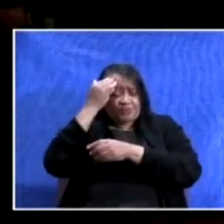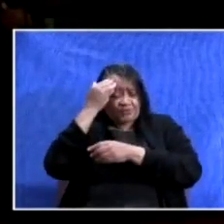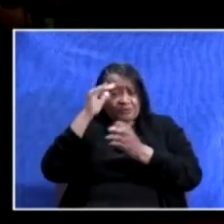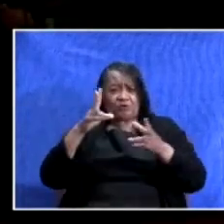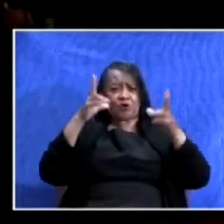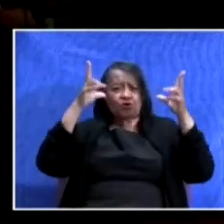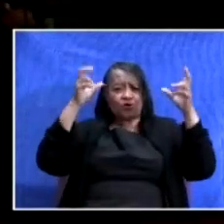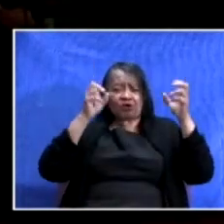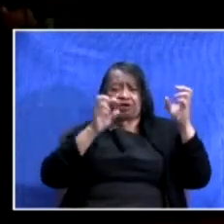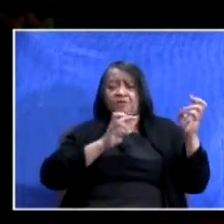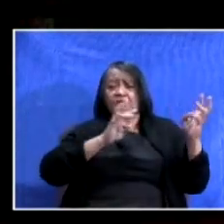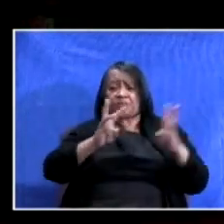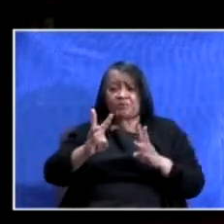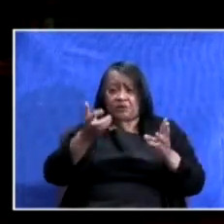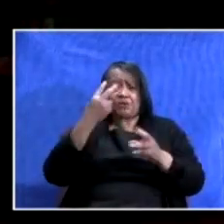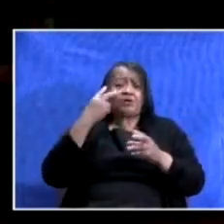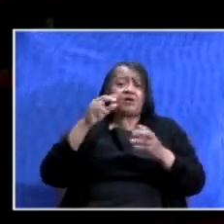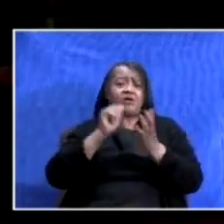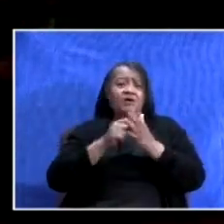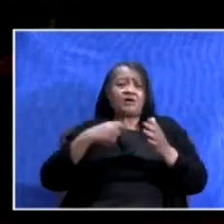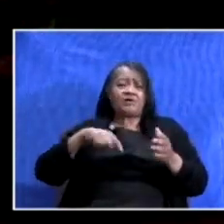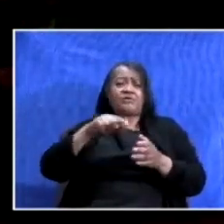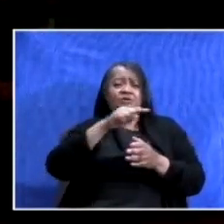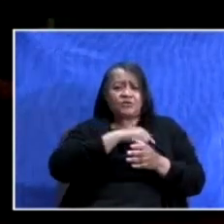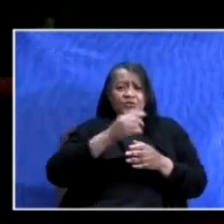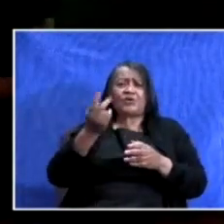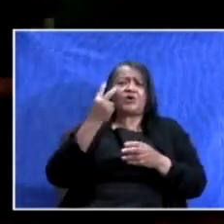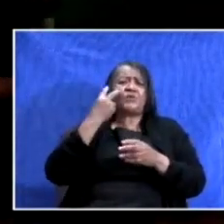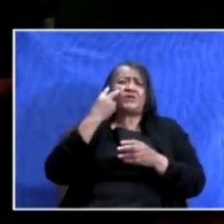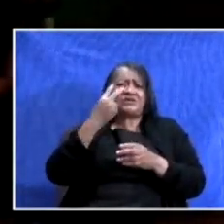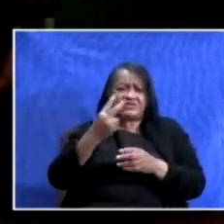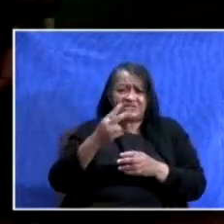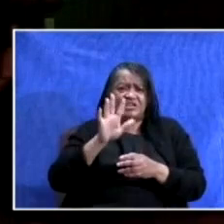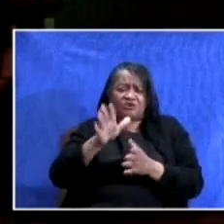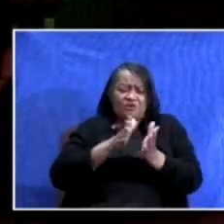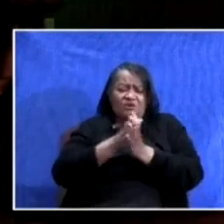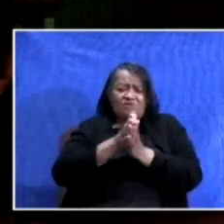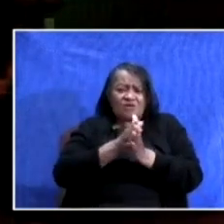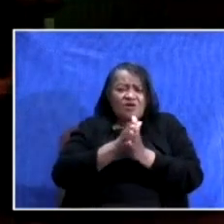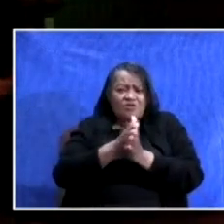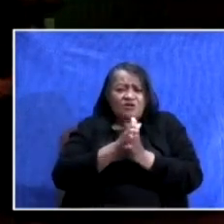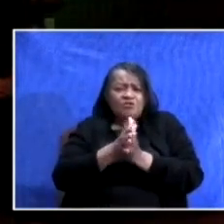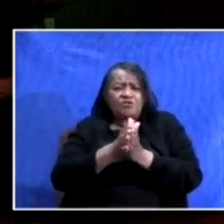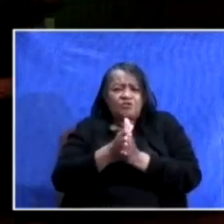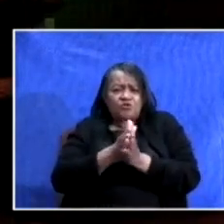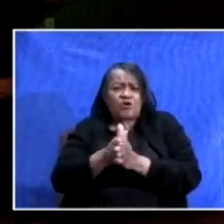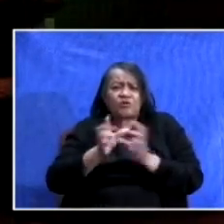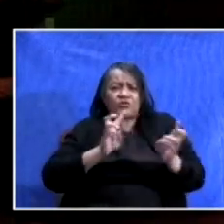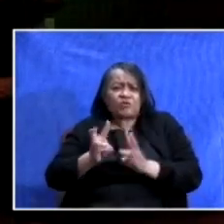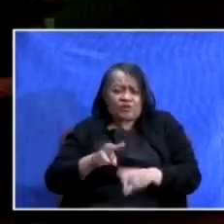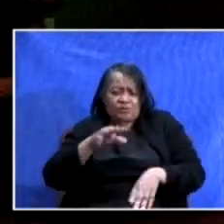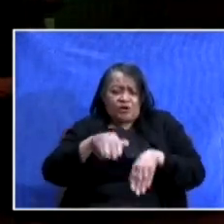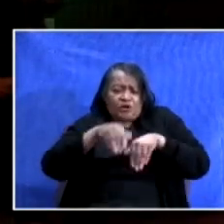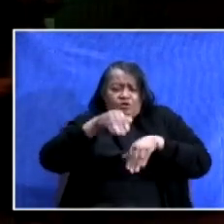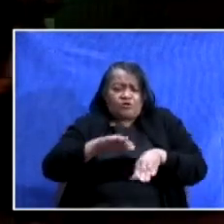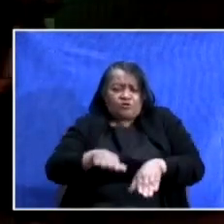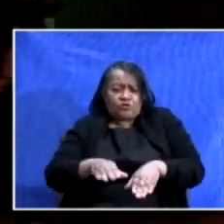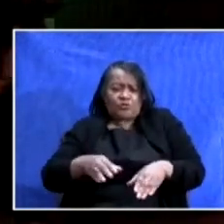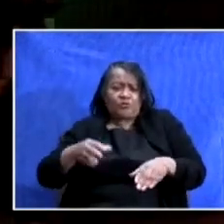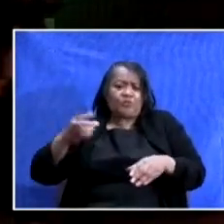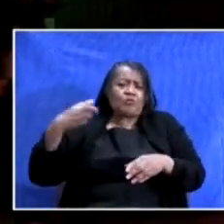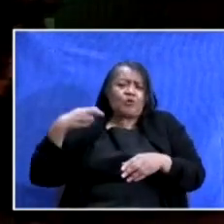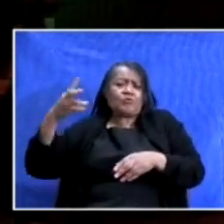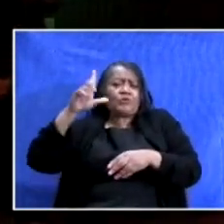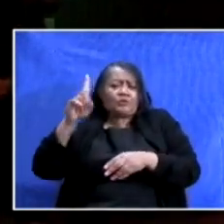evil ways. We saw your sad, desperate army storming the Capitol that our ancestors built.